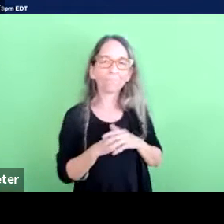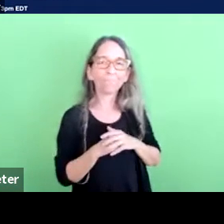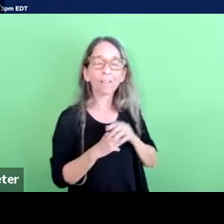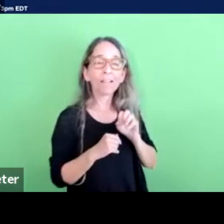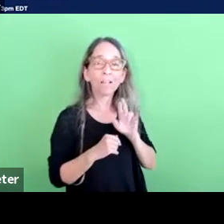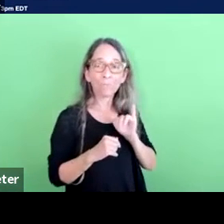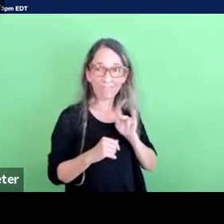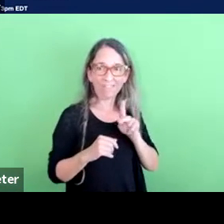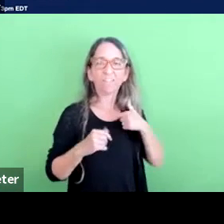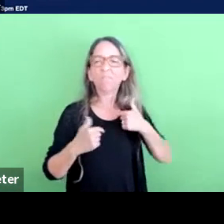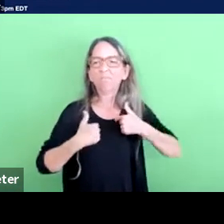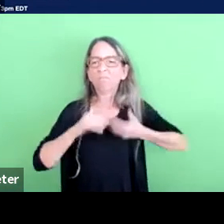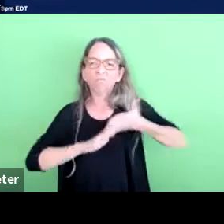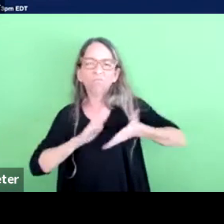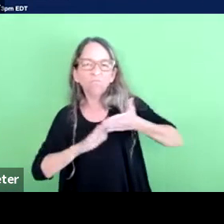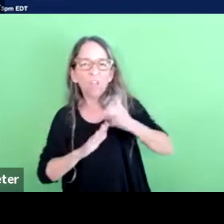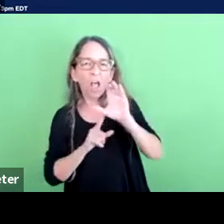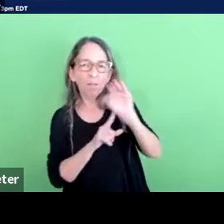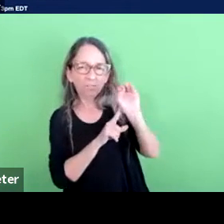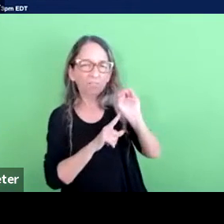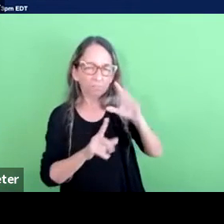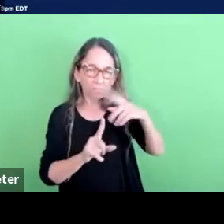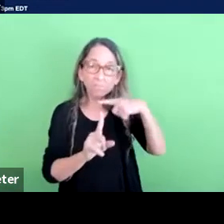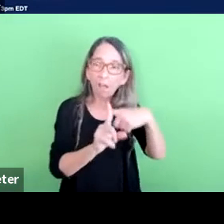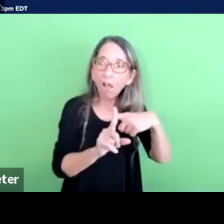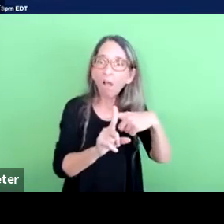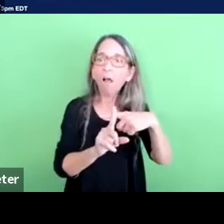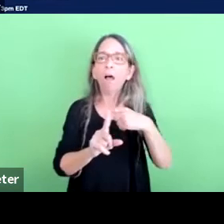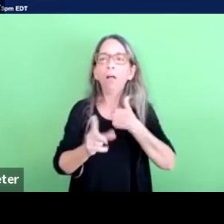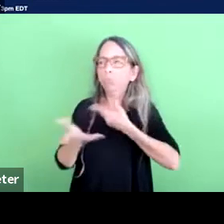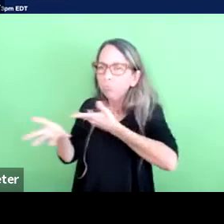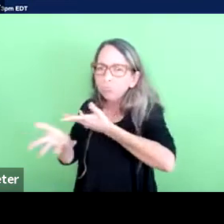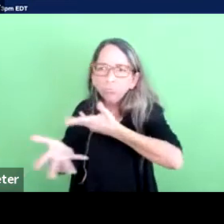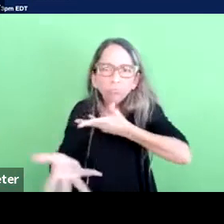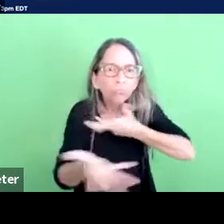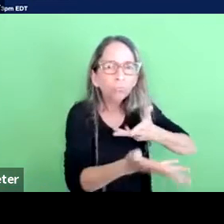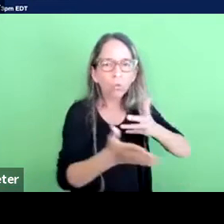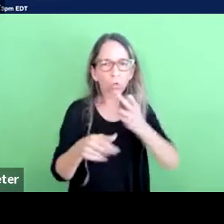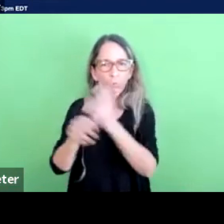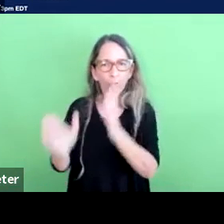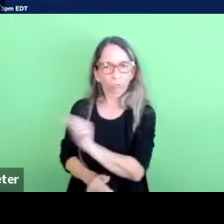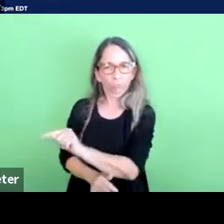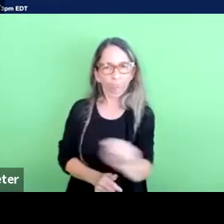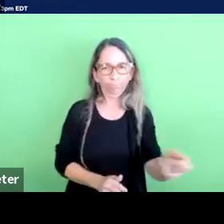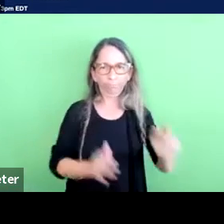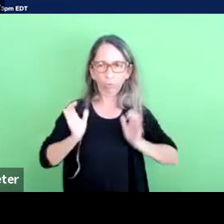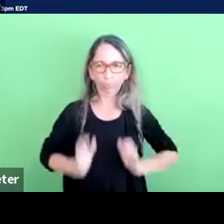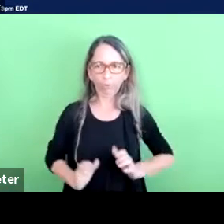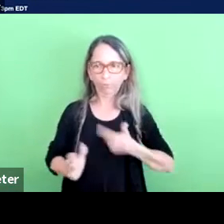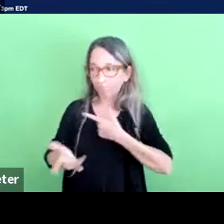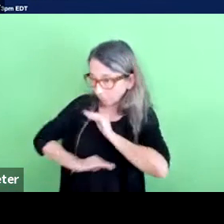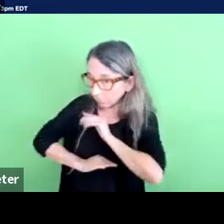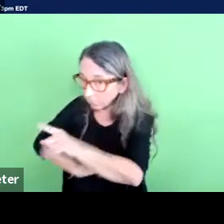interacting with our users, our customers directly, customer satisfaction, gathering user feedback, trying to turn that